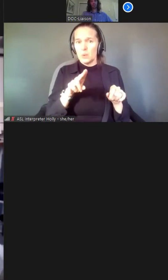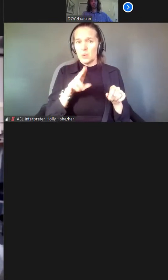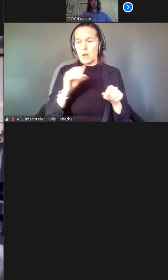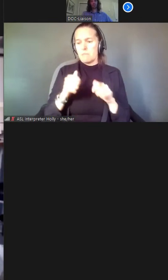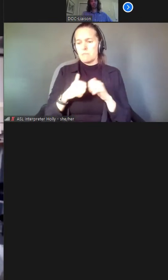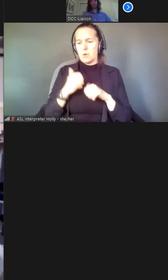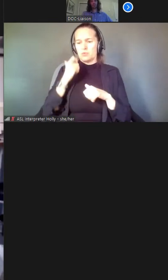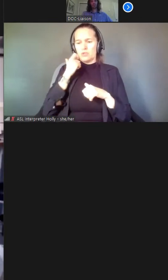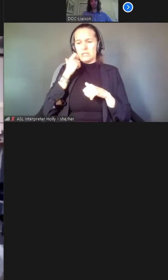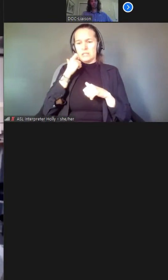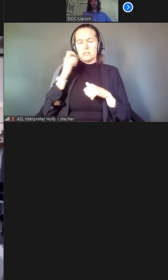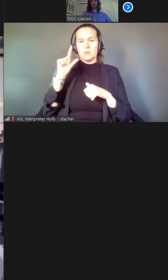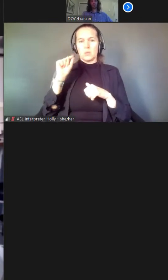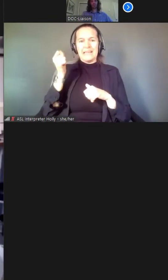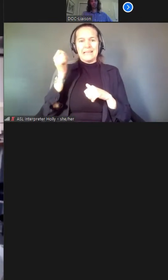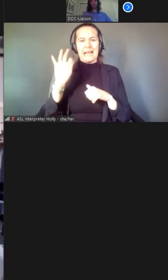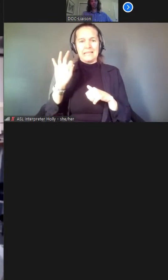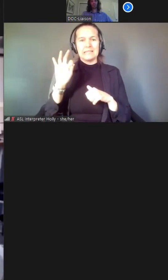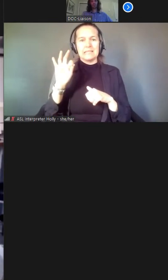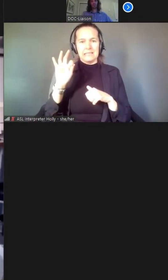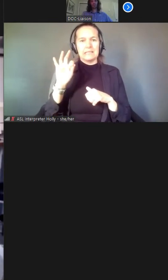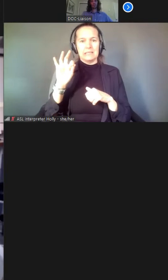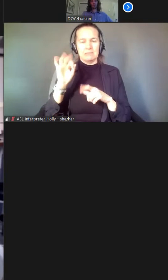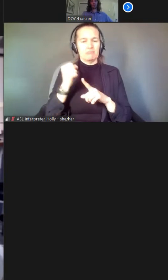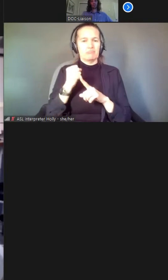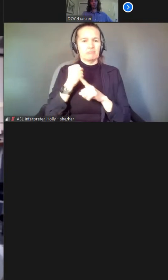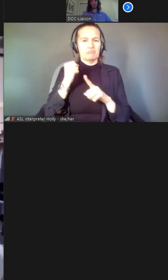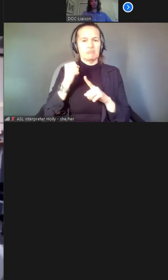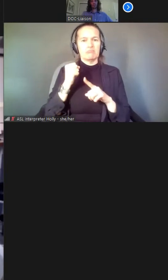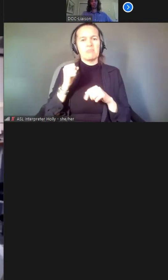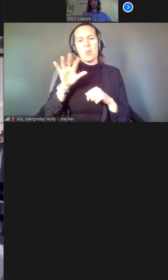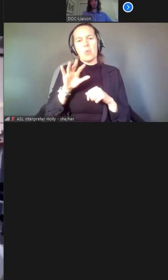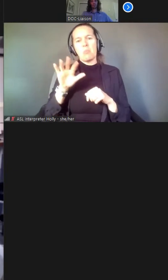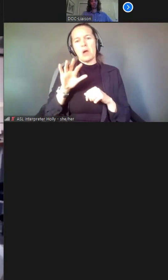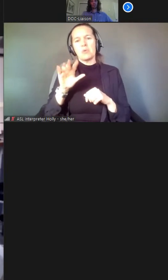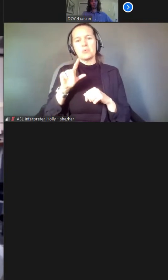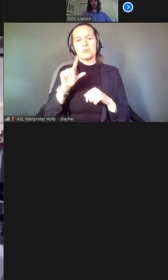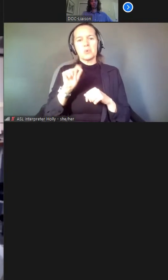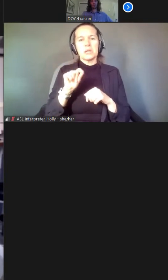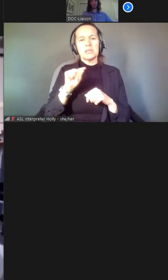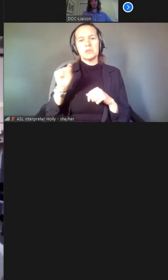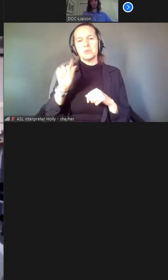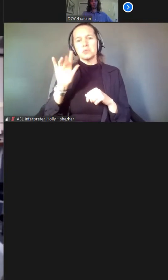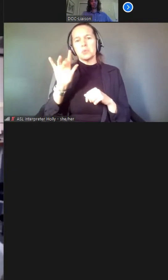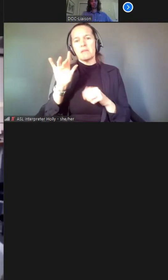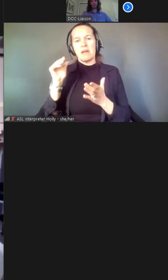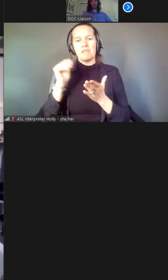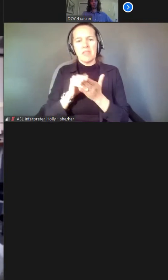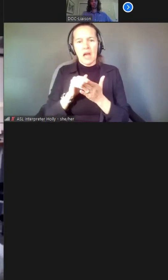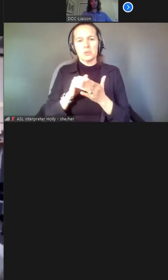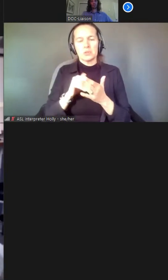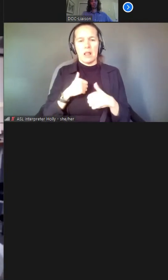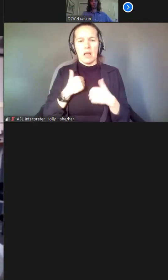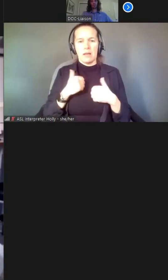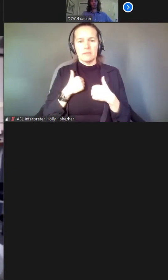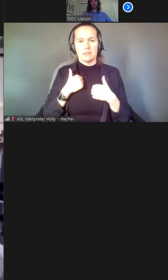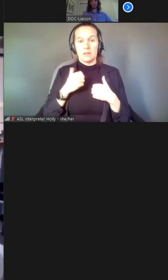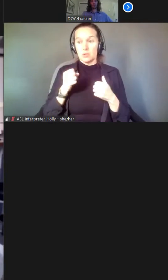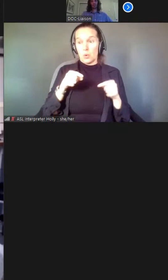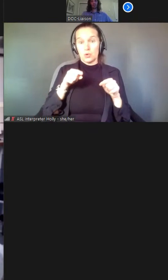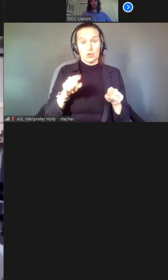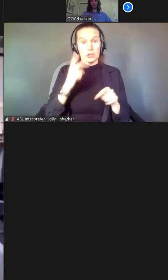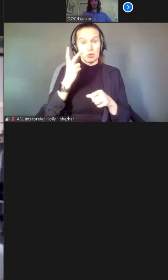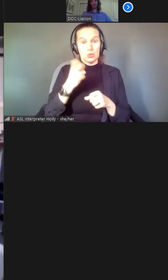year was 2019. It was only in the range of 20 or 25,000 lives. And as you can see, in the 2 years that we've